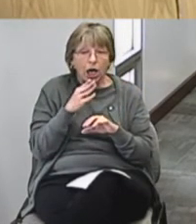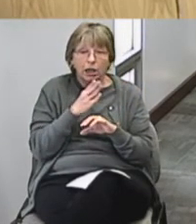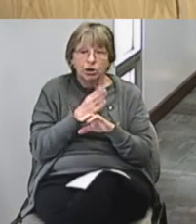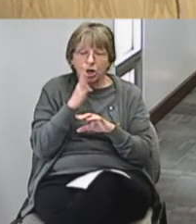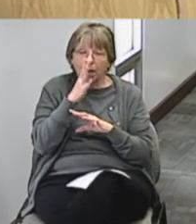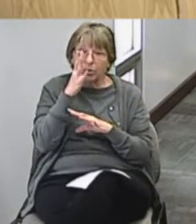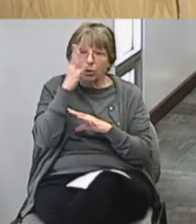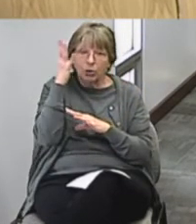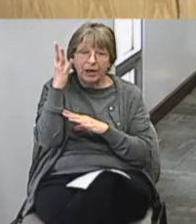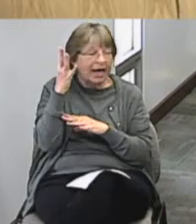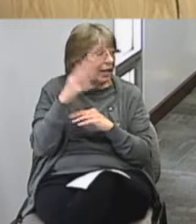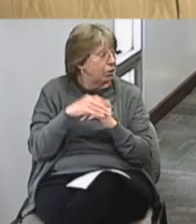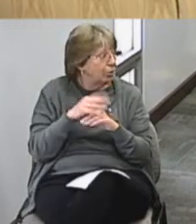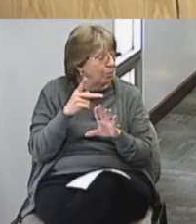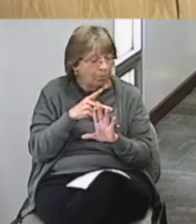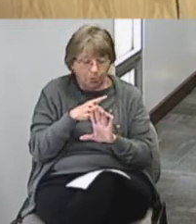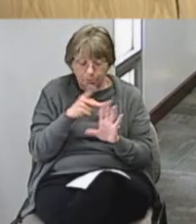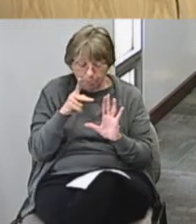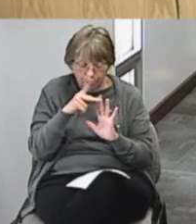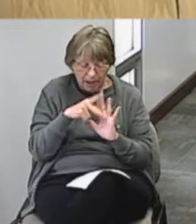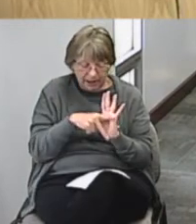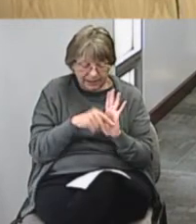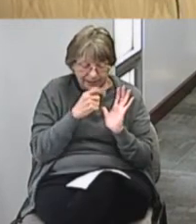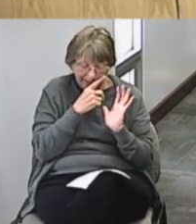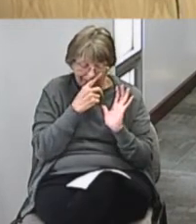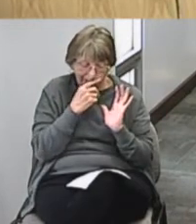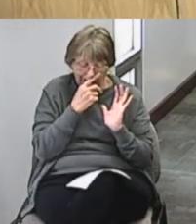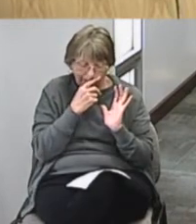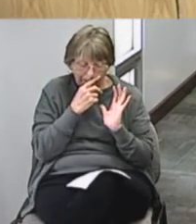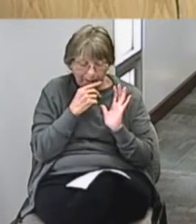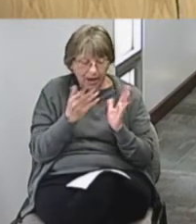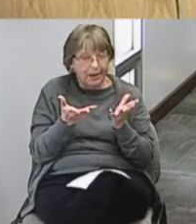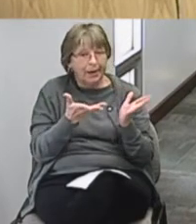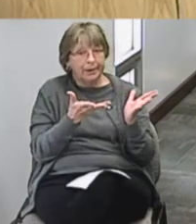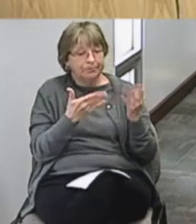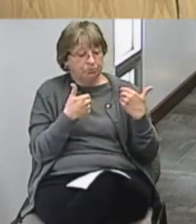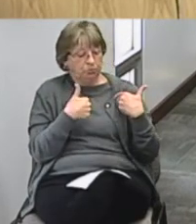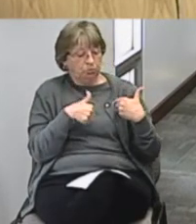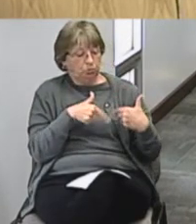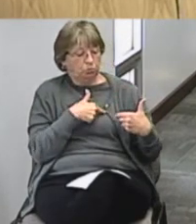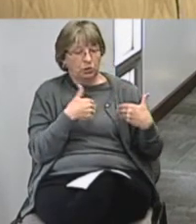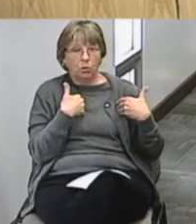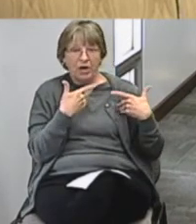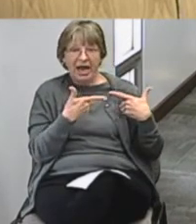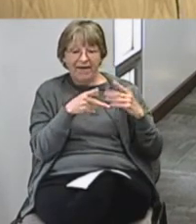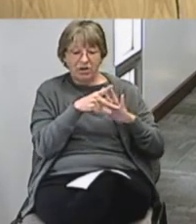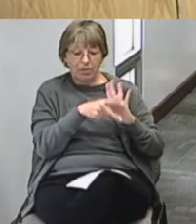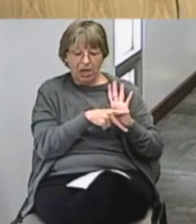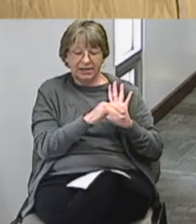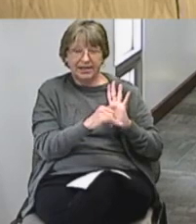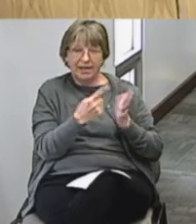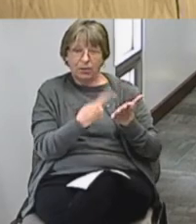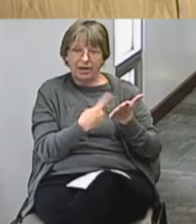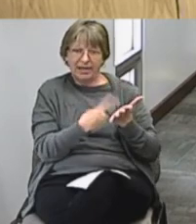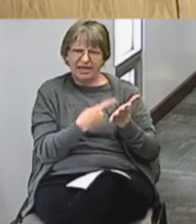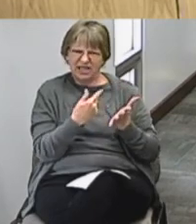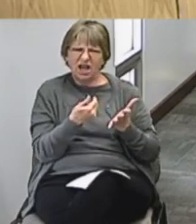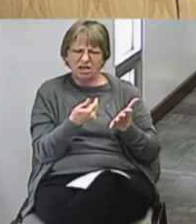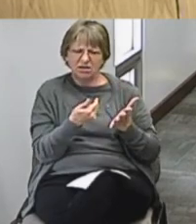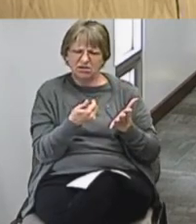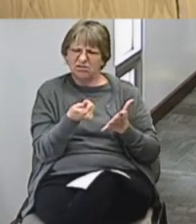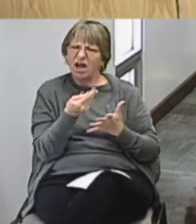incentive policy. Mayor, Council, before you is the policy that we discussed a couple weeks